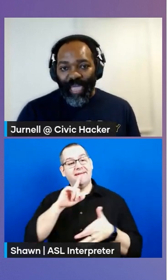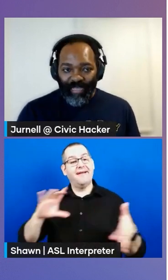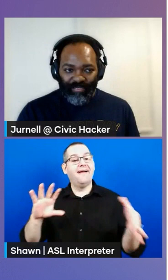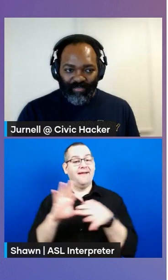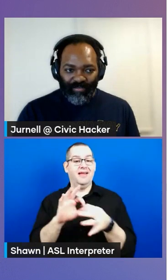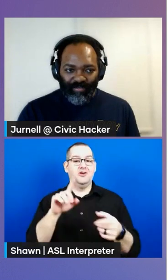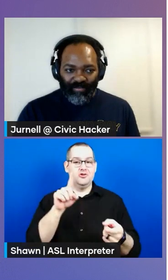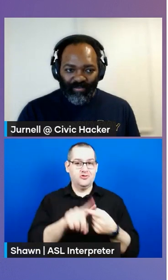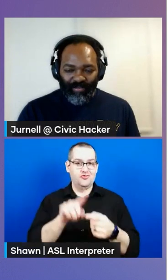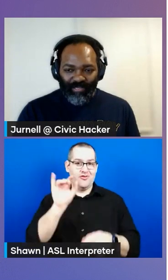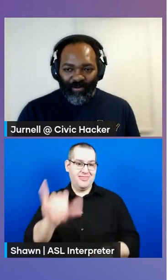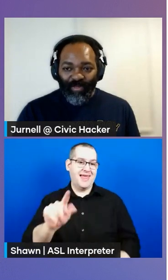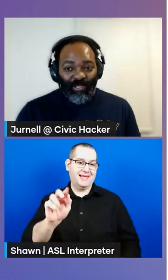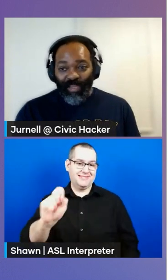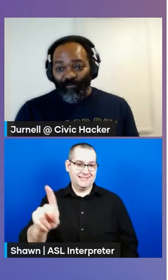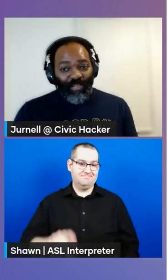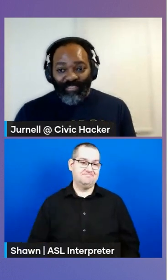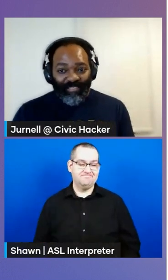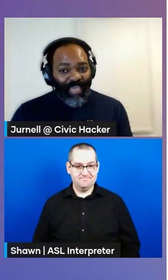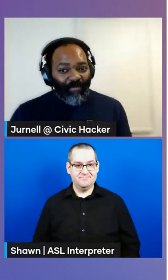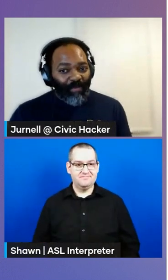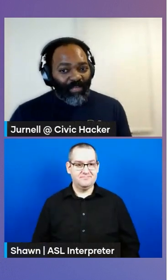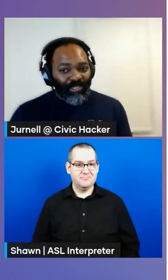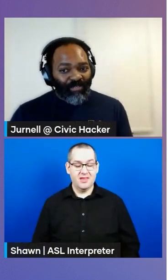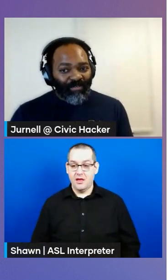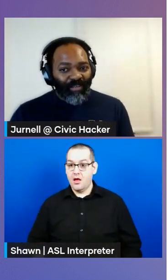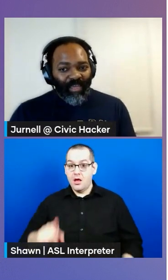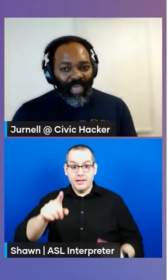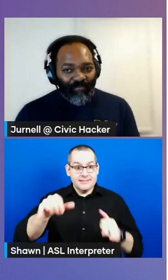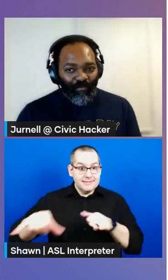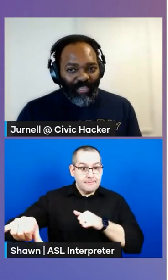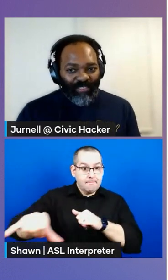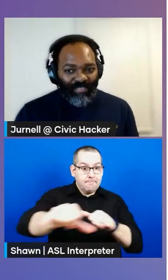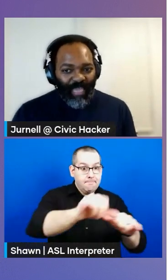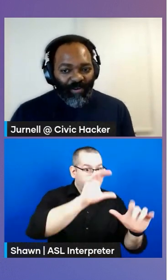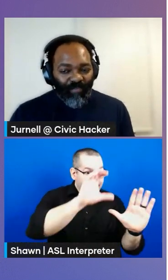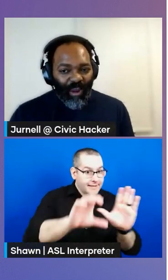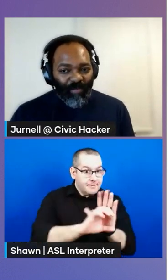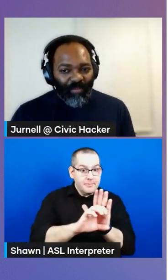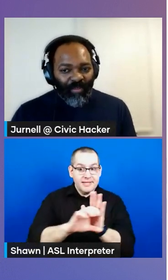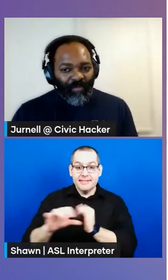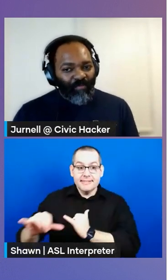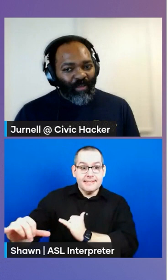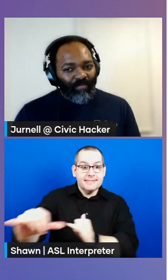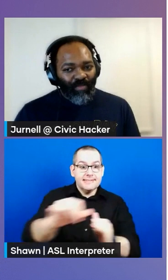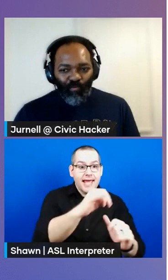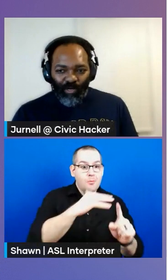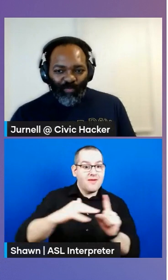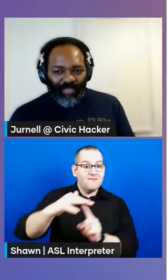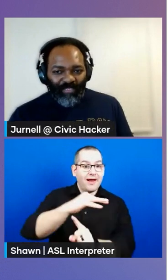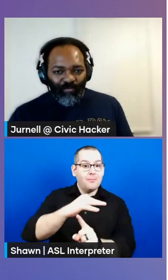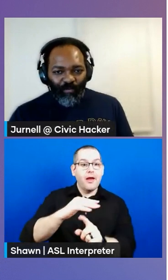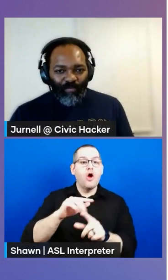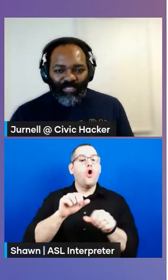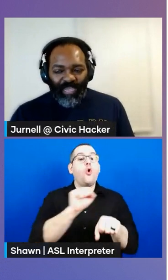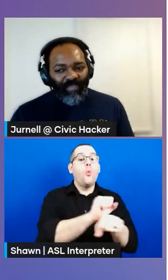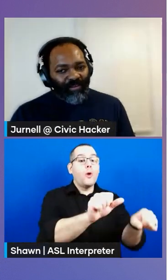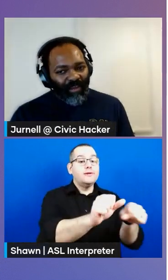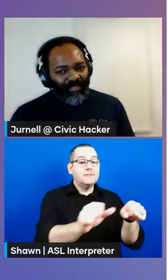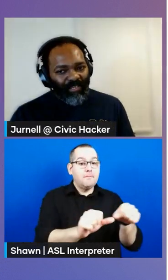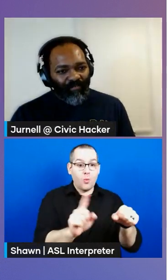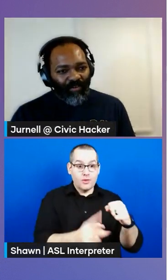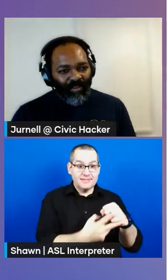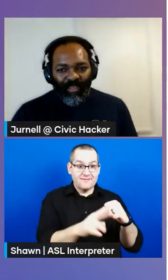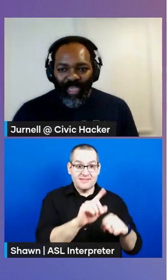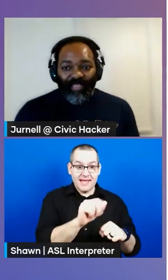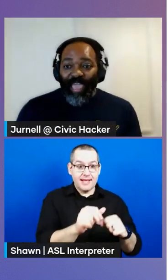that task. So everyone gets the same image, everyone gets the same environment, but the workspaces where people save their